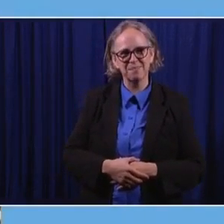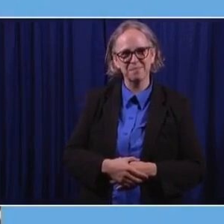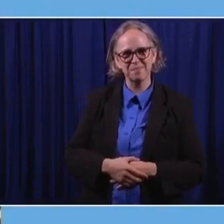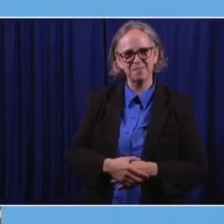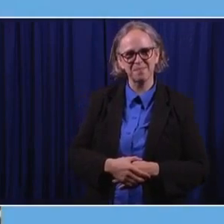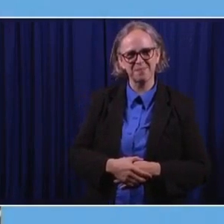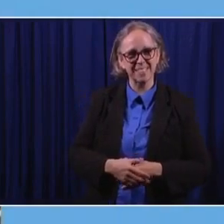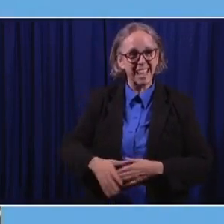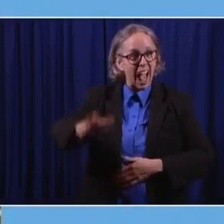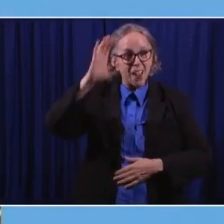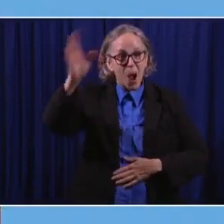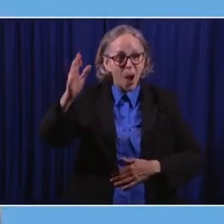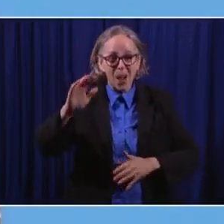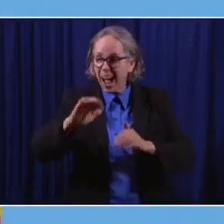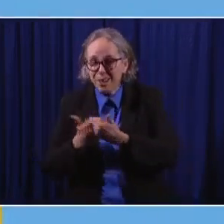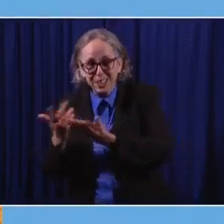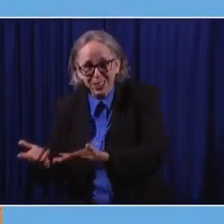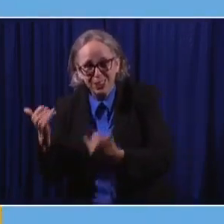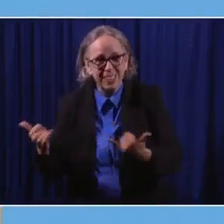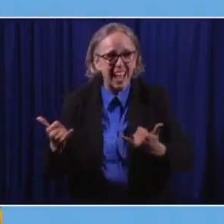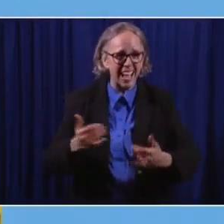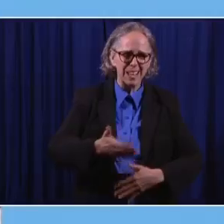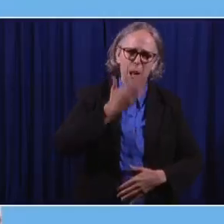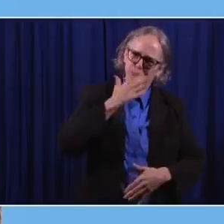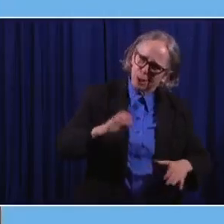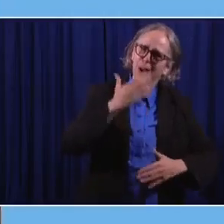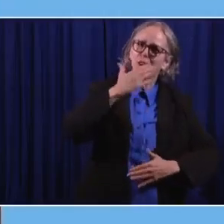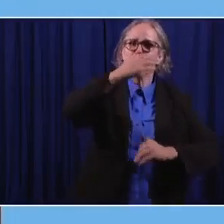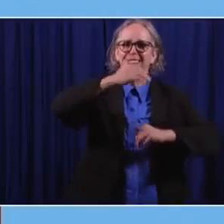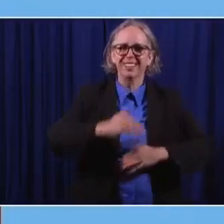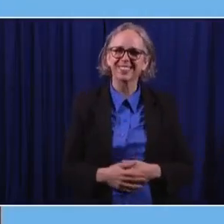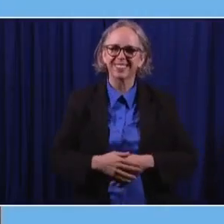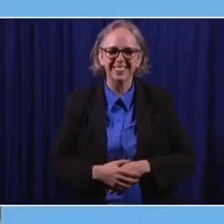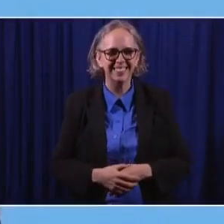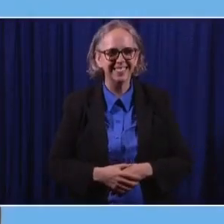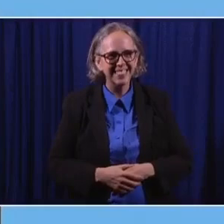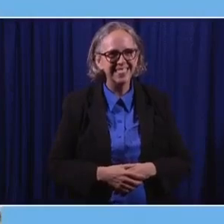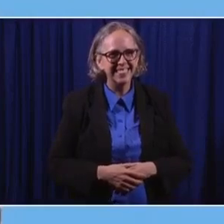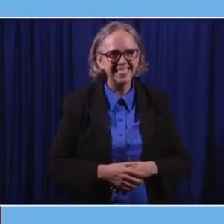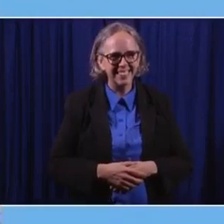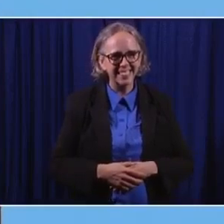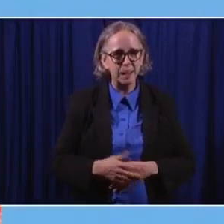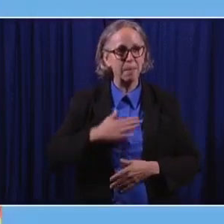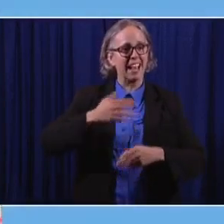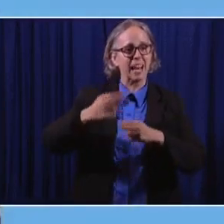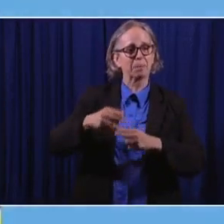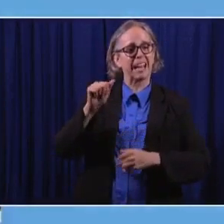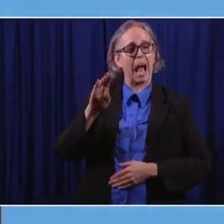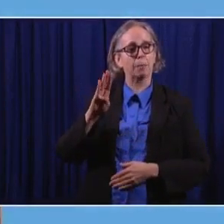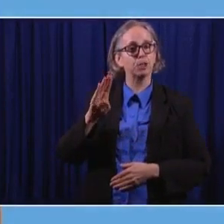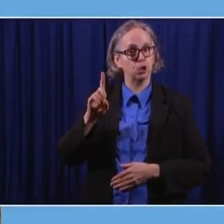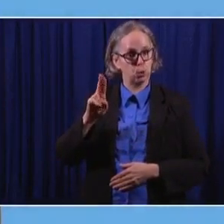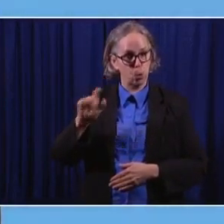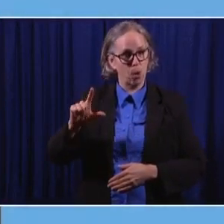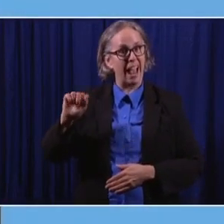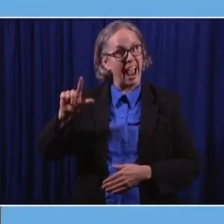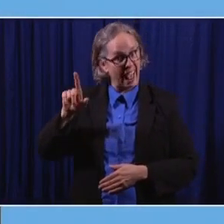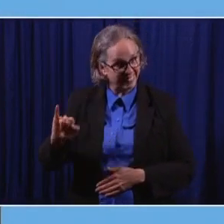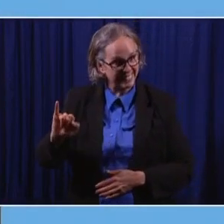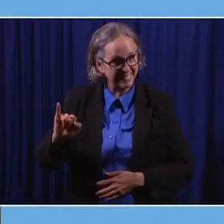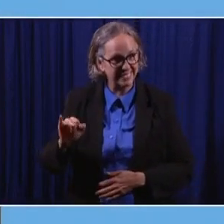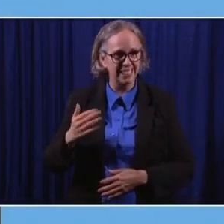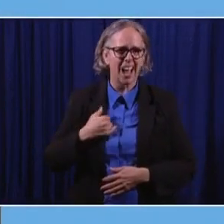Hello, how you doing today, ma'am? Pretty good, thank you. My name is Abdul Ali, and I just love helping people. I'm a